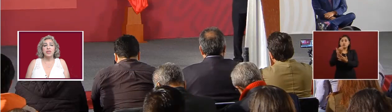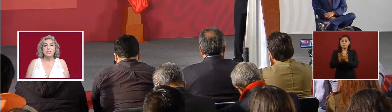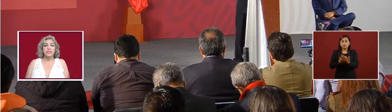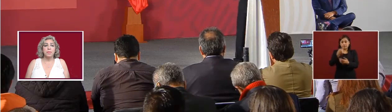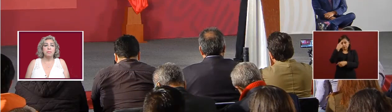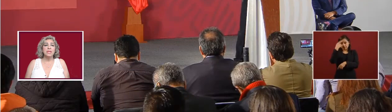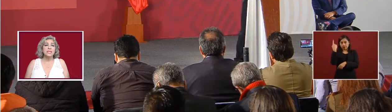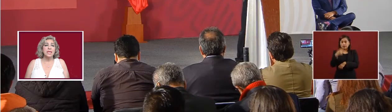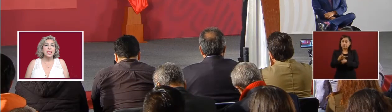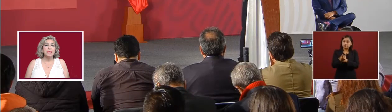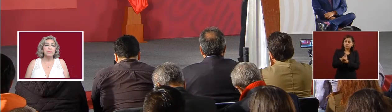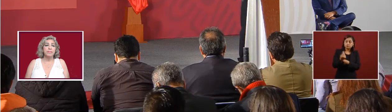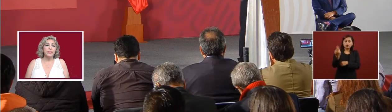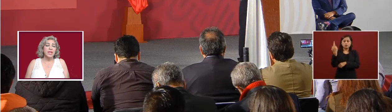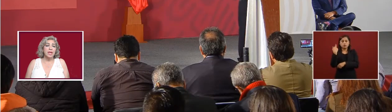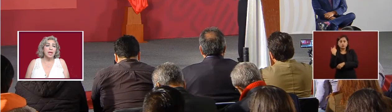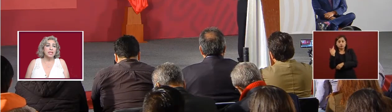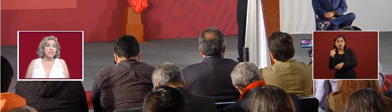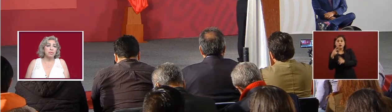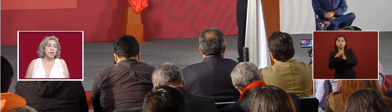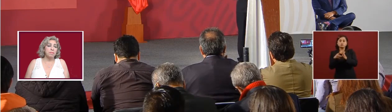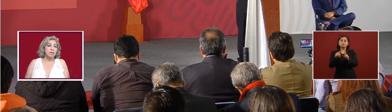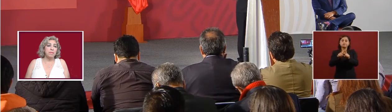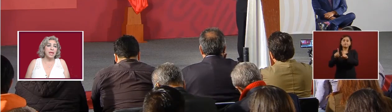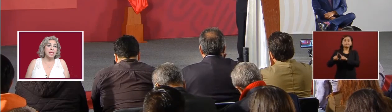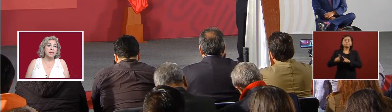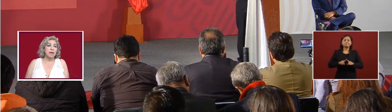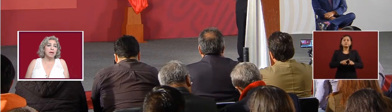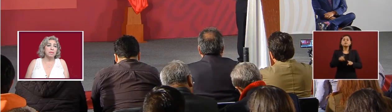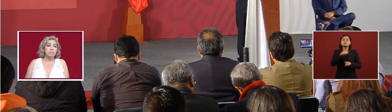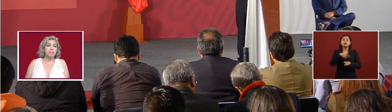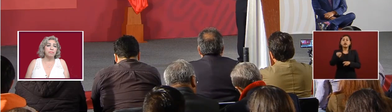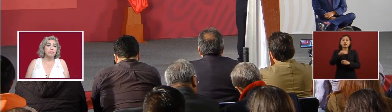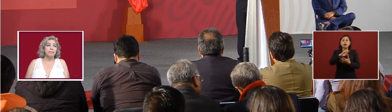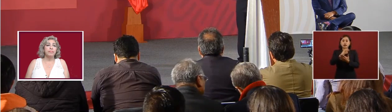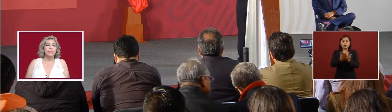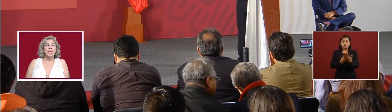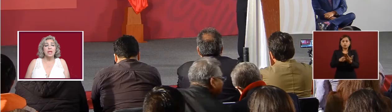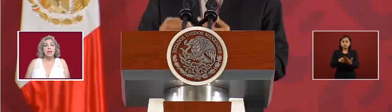contracts for publicity, has already been made. um,